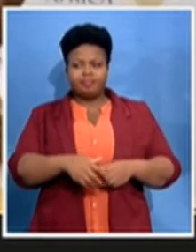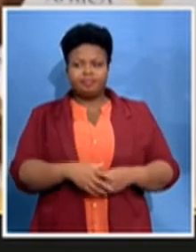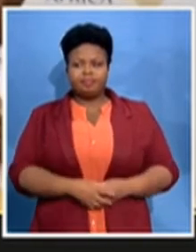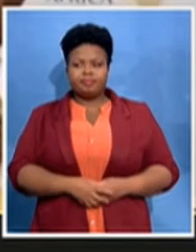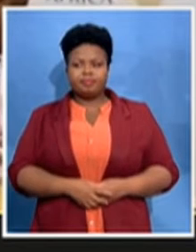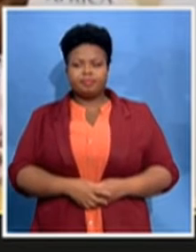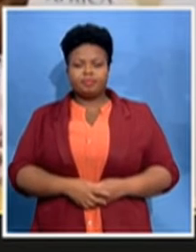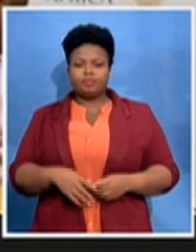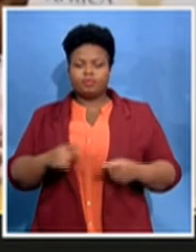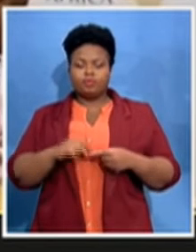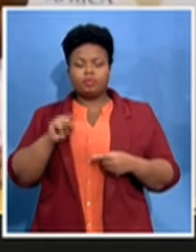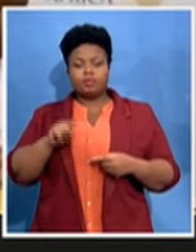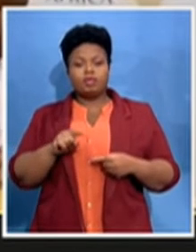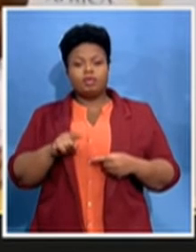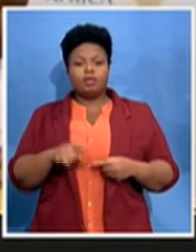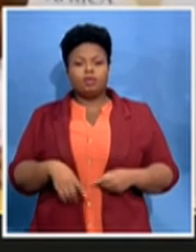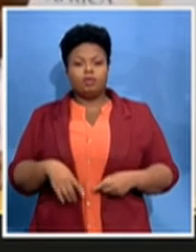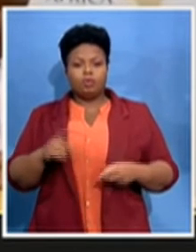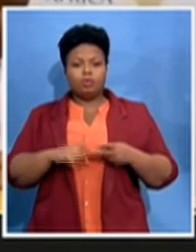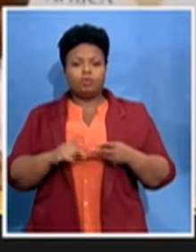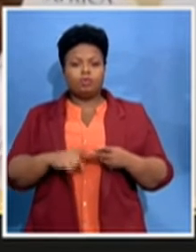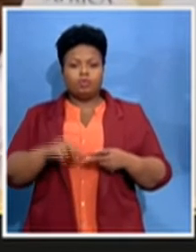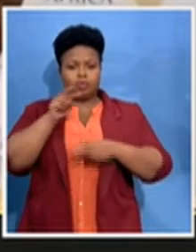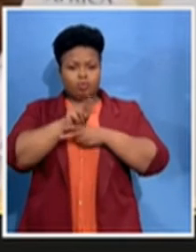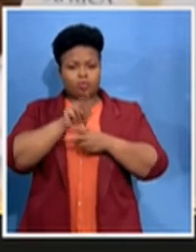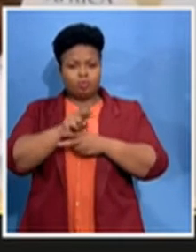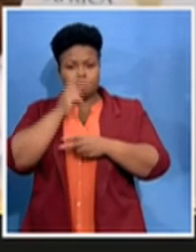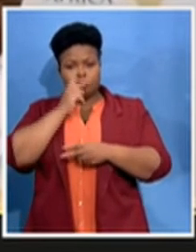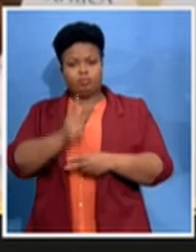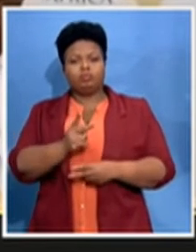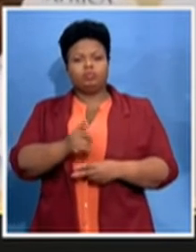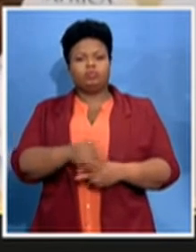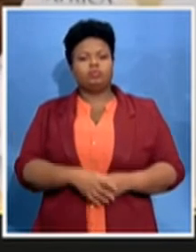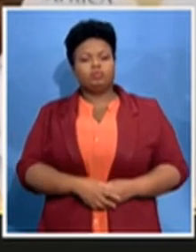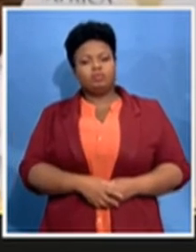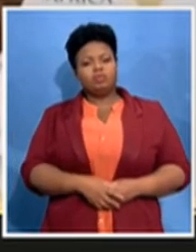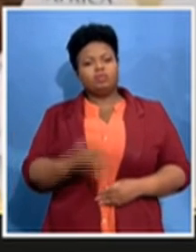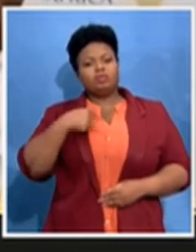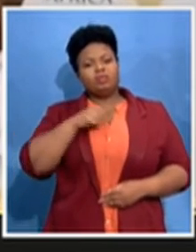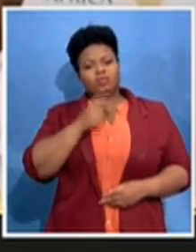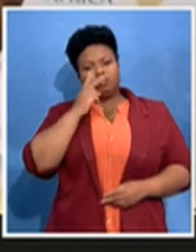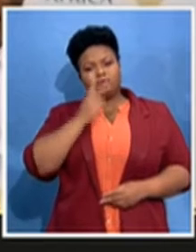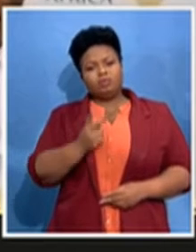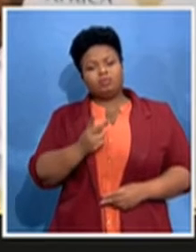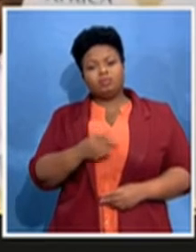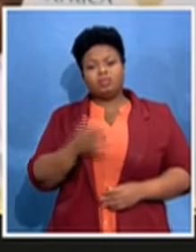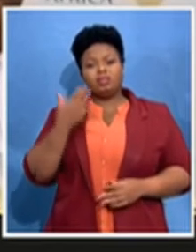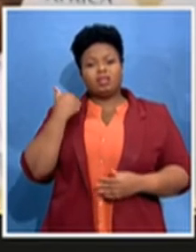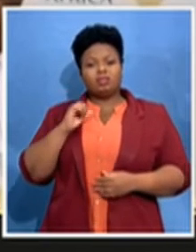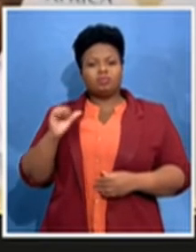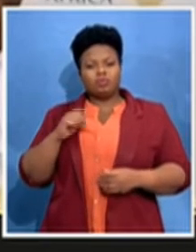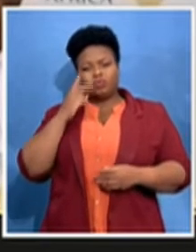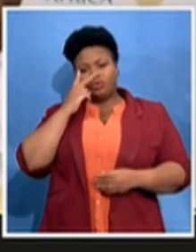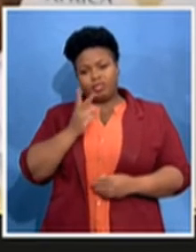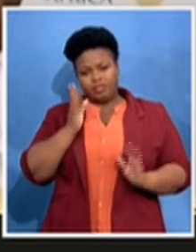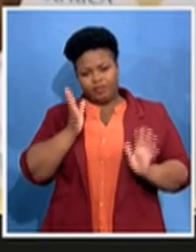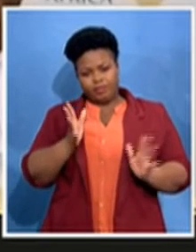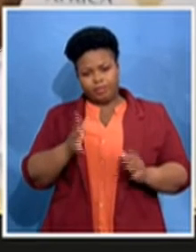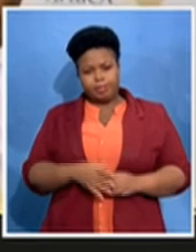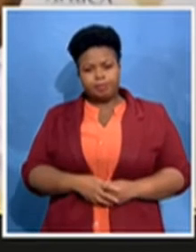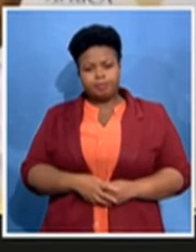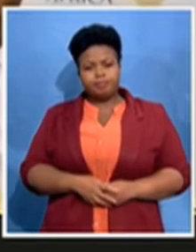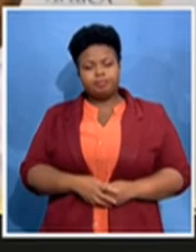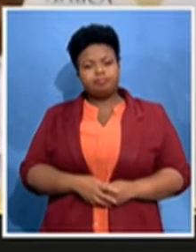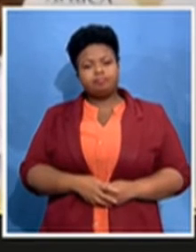observed with what observed over the last 1 week, what are we seeing? Between February 8